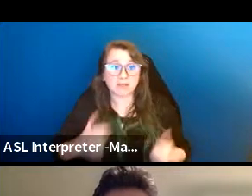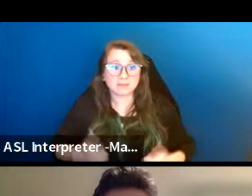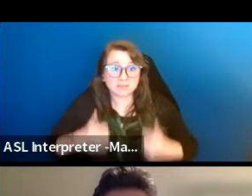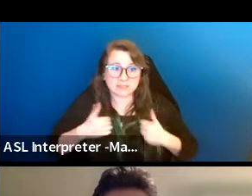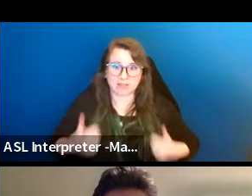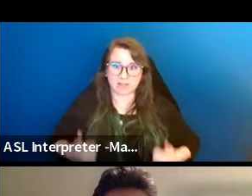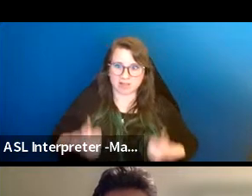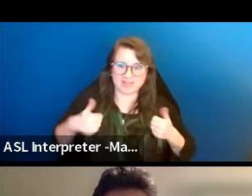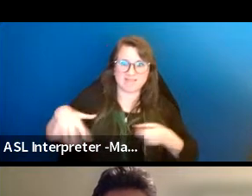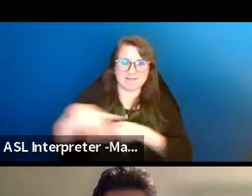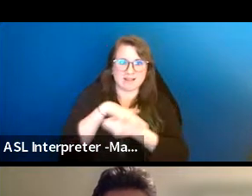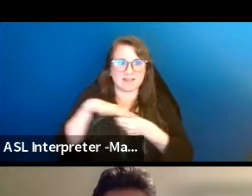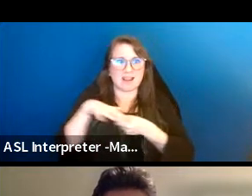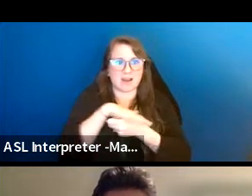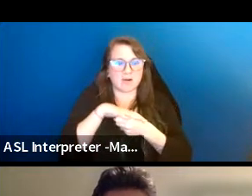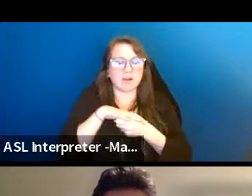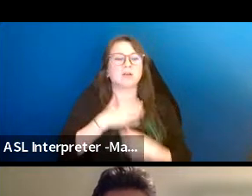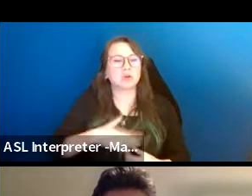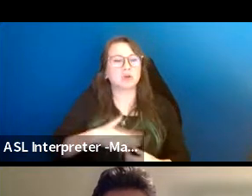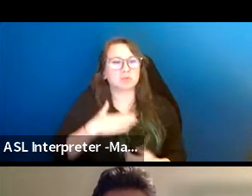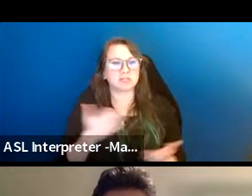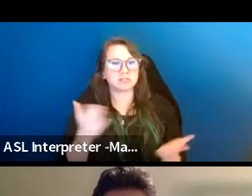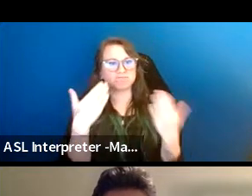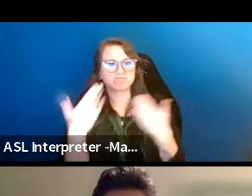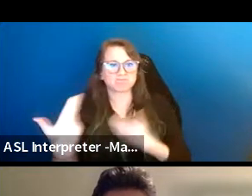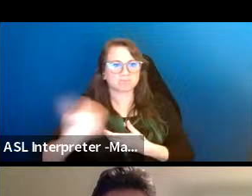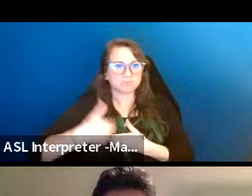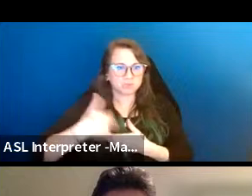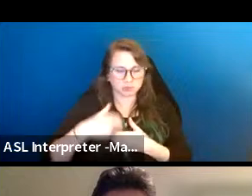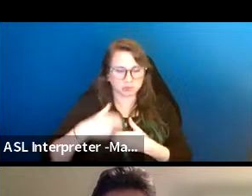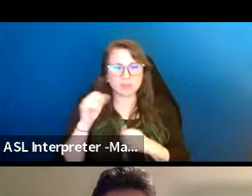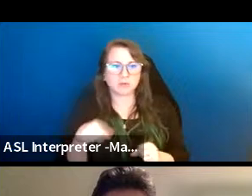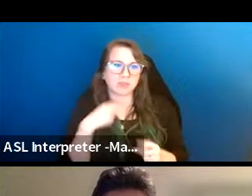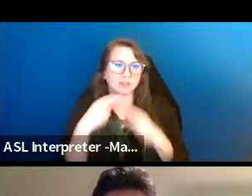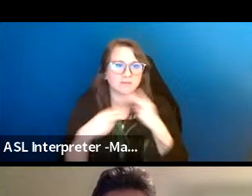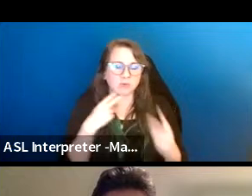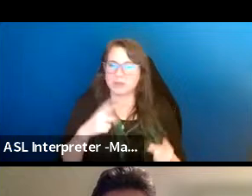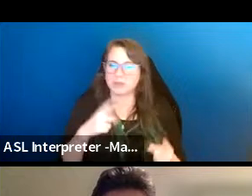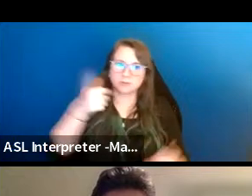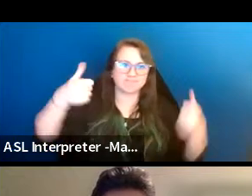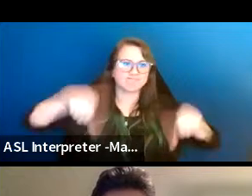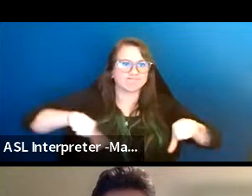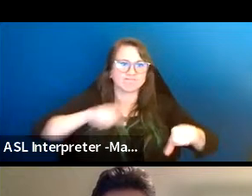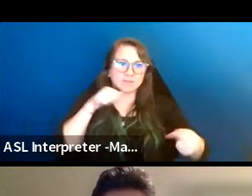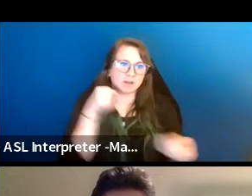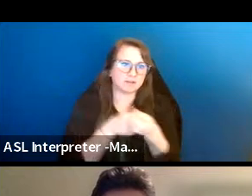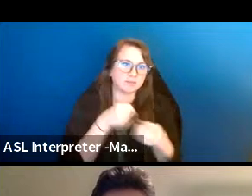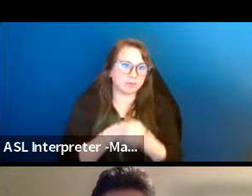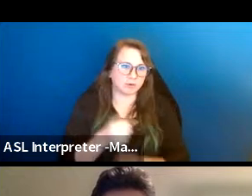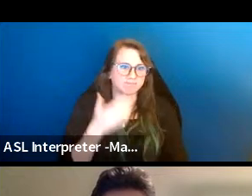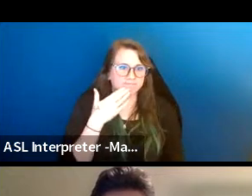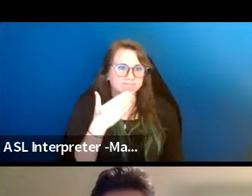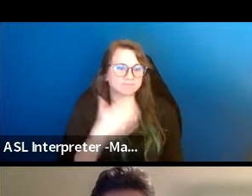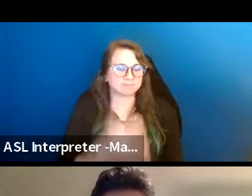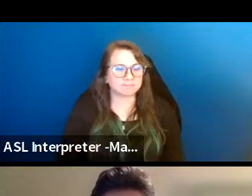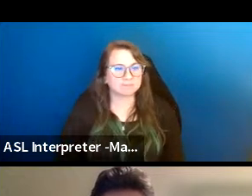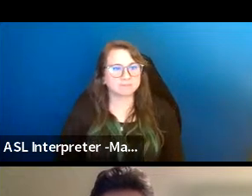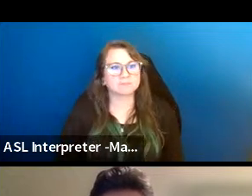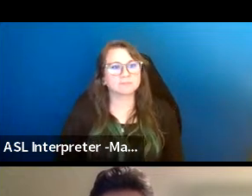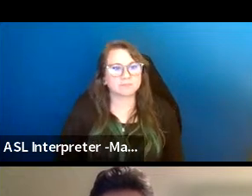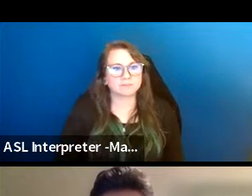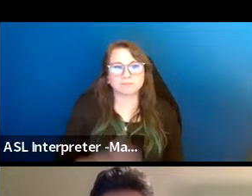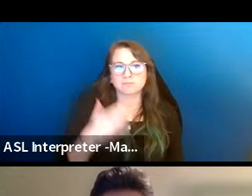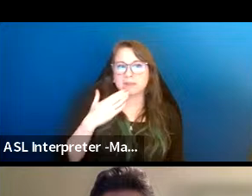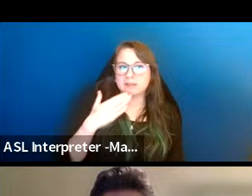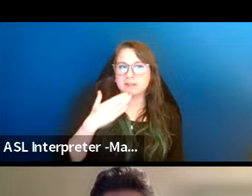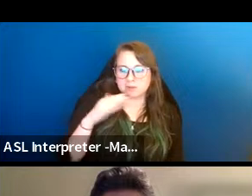around these developments, they be here to voice their concerns so that we will not support this. Thank you. Thank you, Commissioner McCollum. Marty,